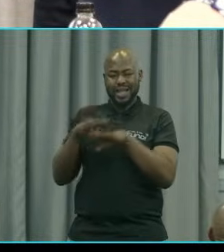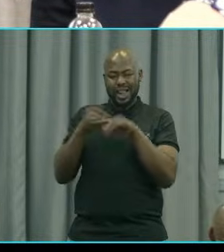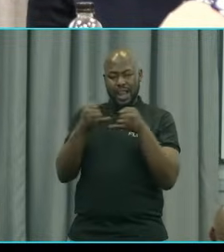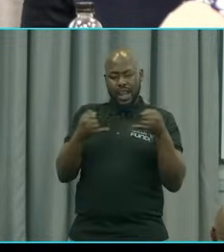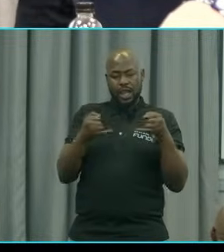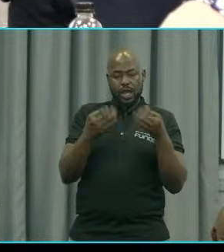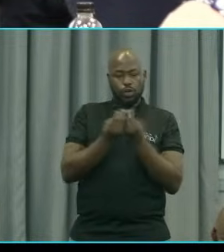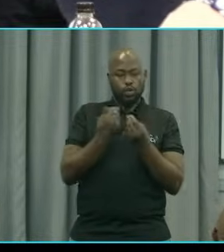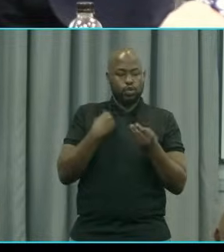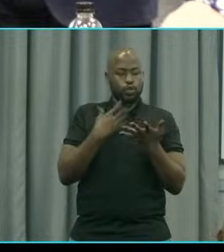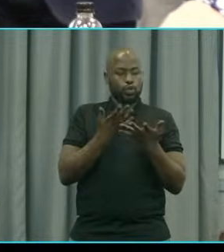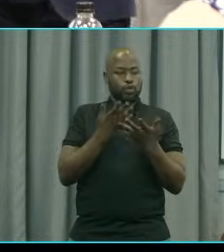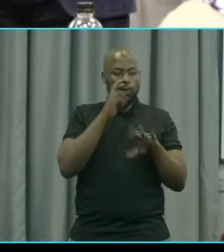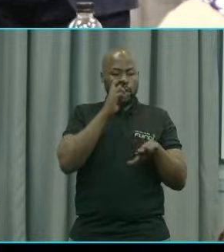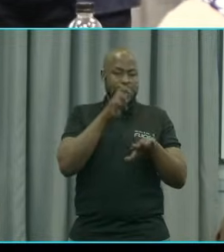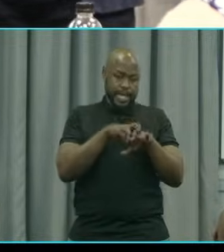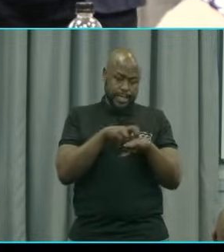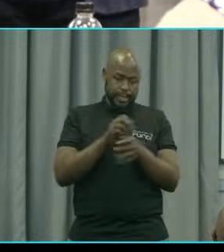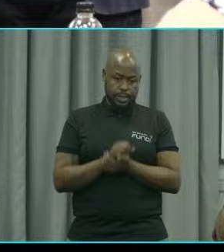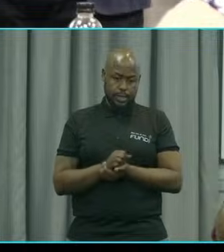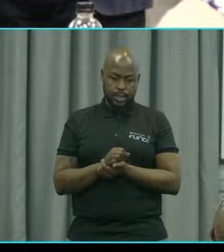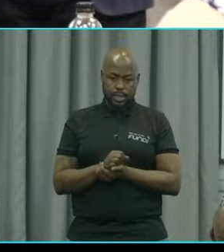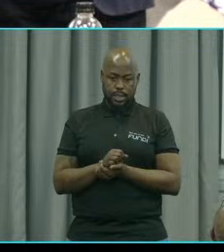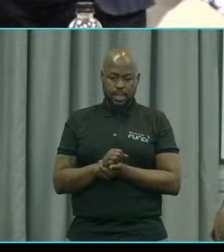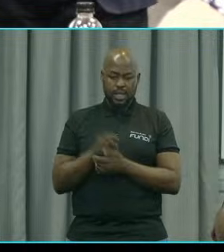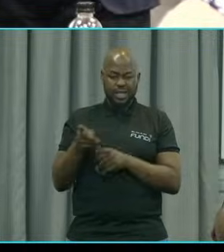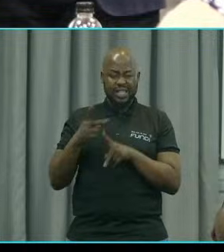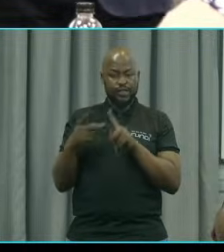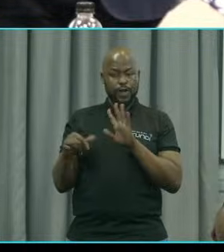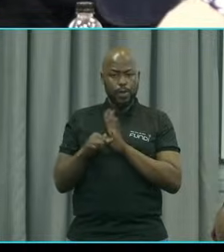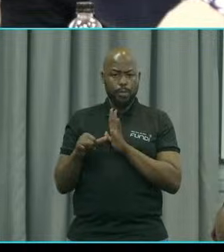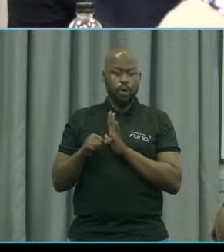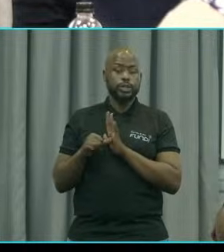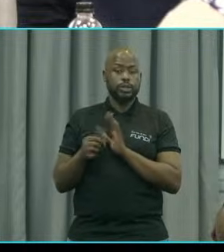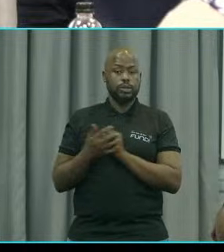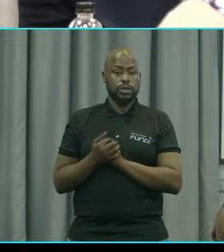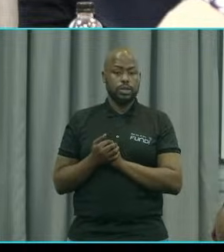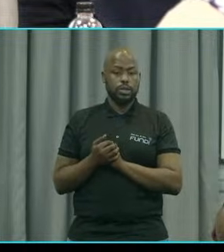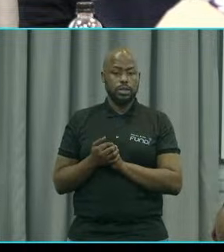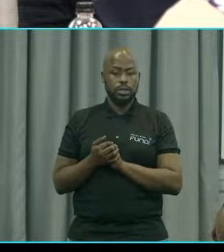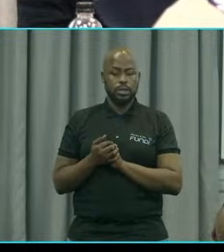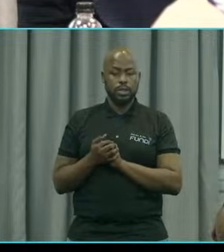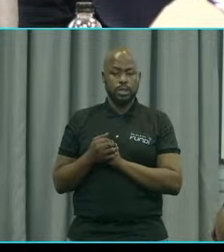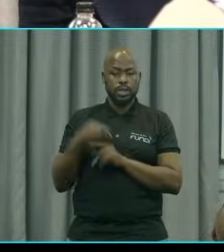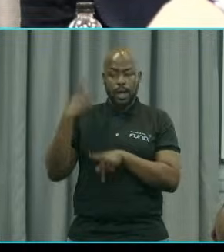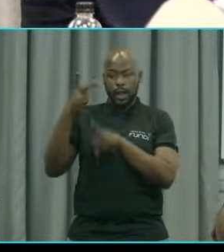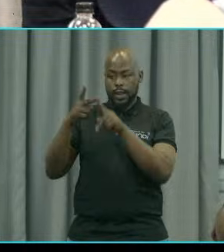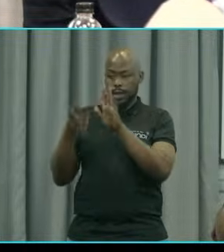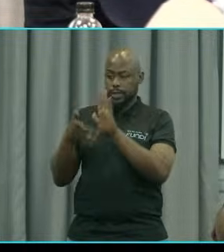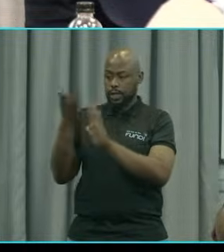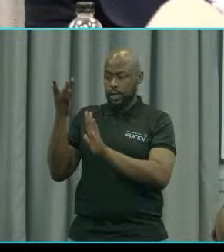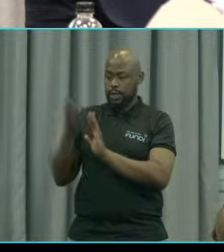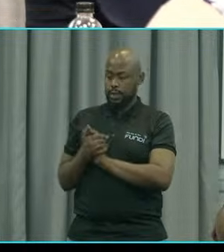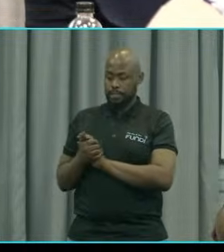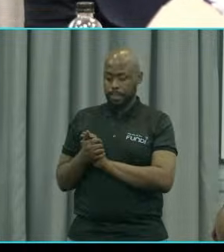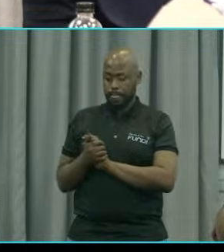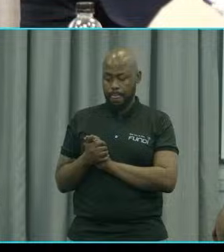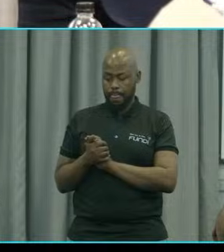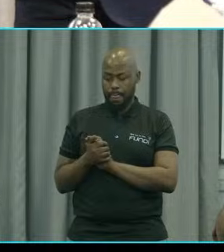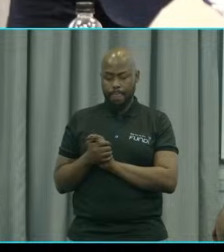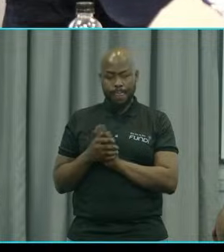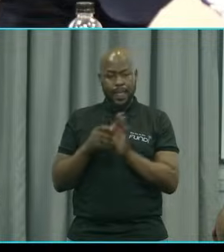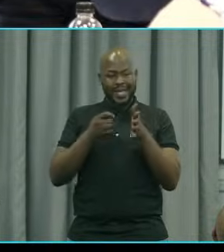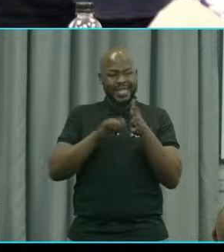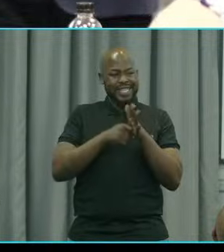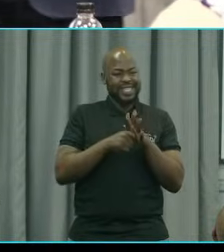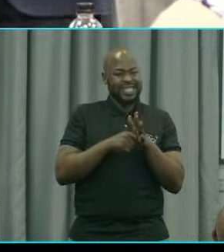stream needs. That is very critical. The next slide. The key success